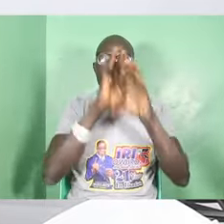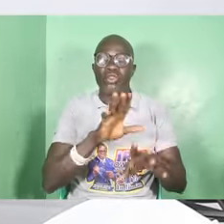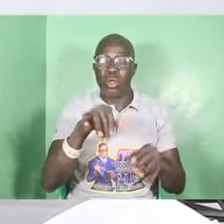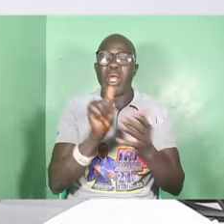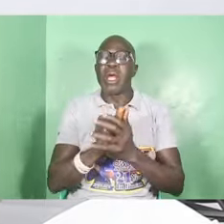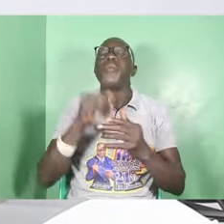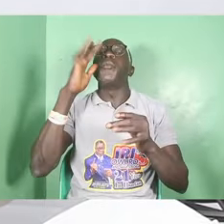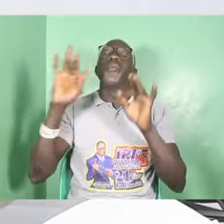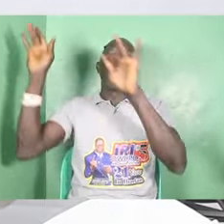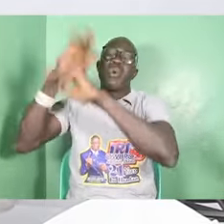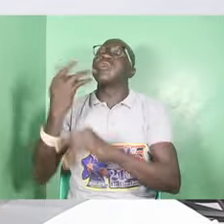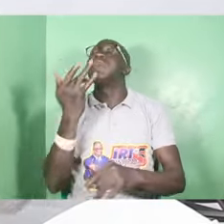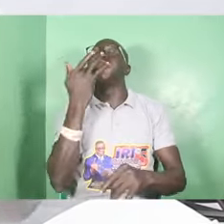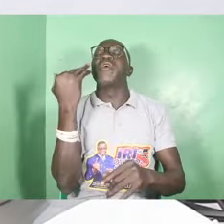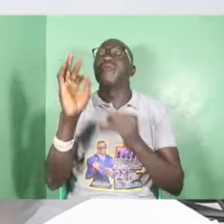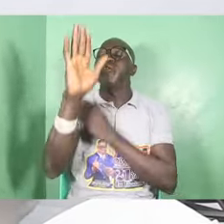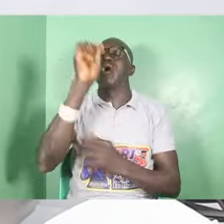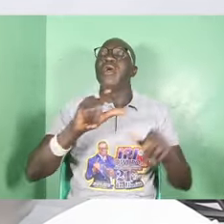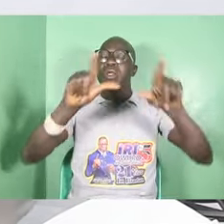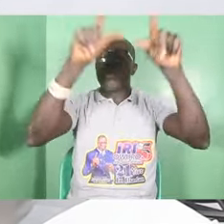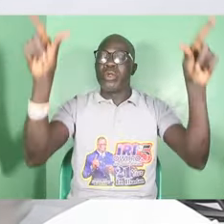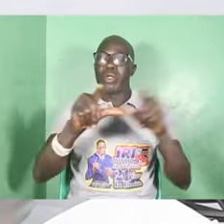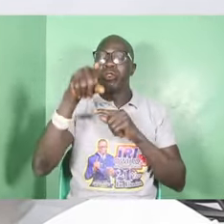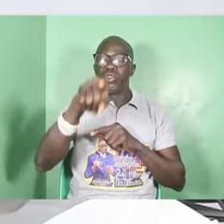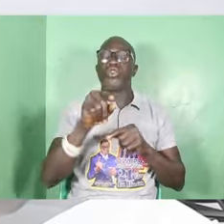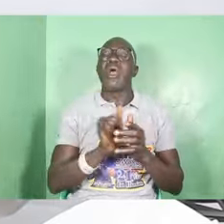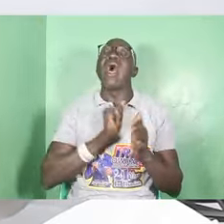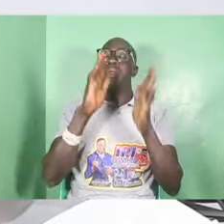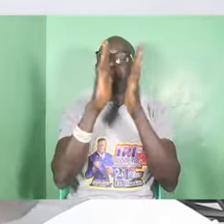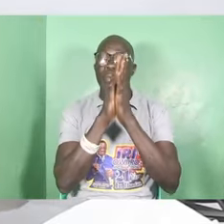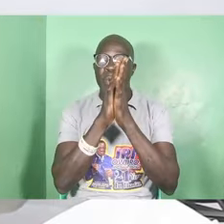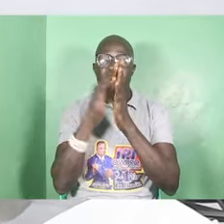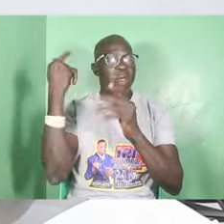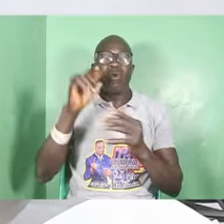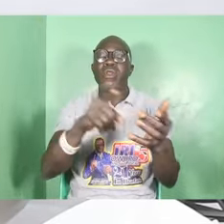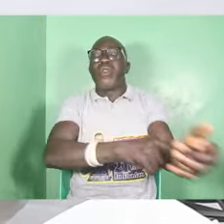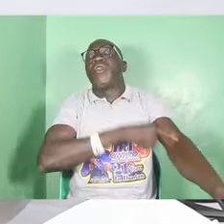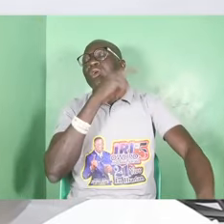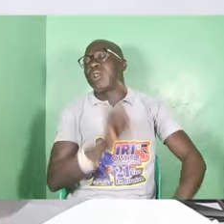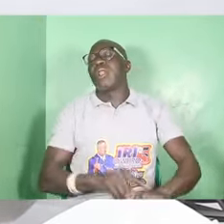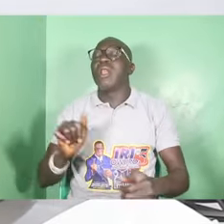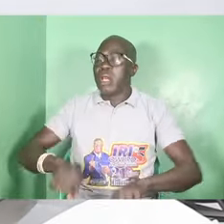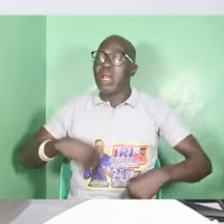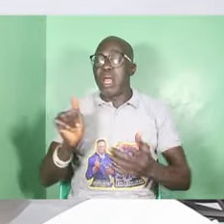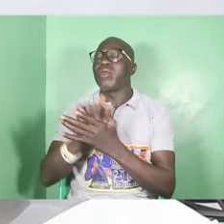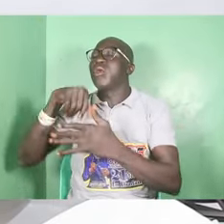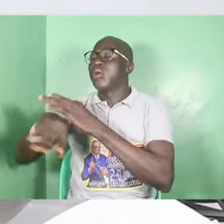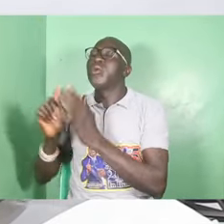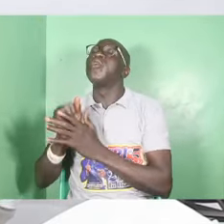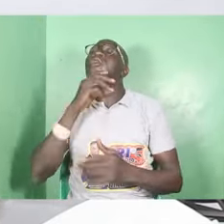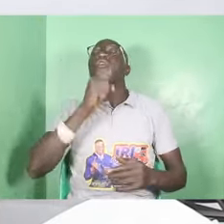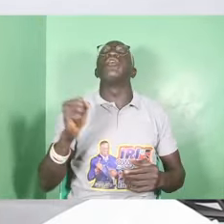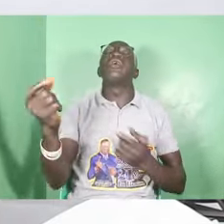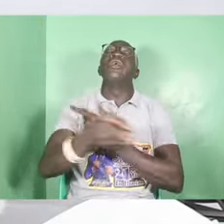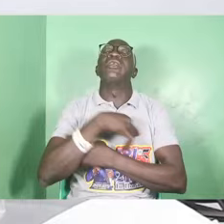Olorun atoju rere. Mercy and favor of God. Ko wa yin kan. We locate you. Gbadura. I pray. Fun begegun. For long life. Ti ojo ogbo. To the old